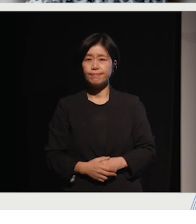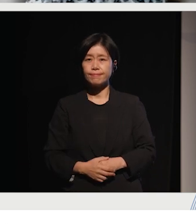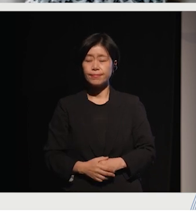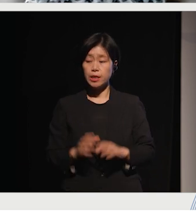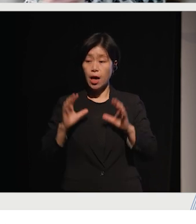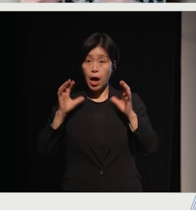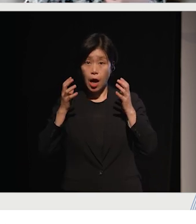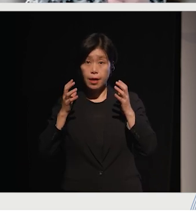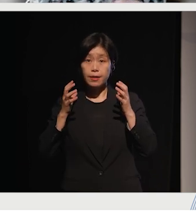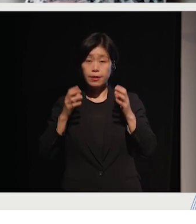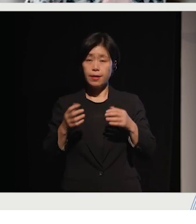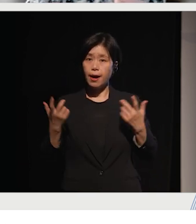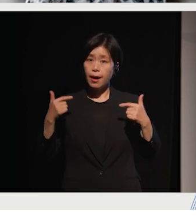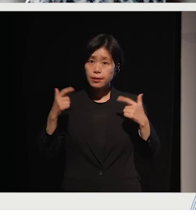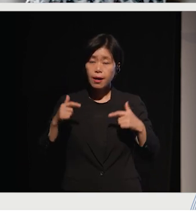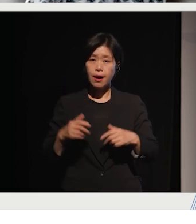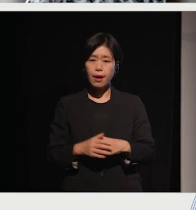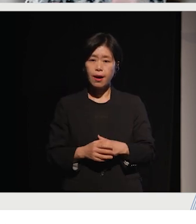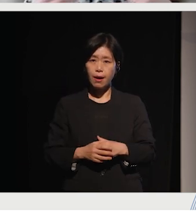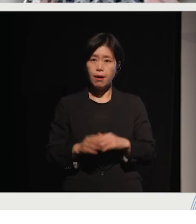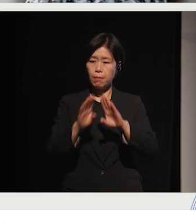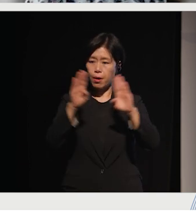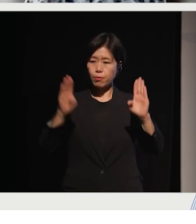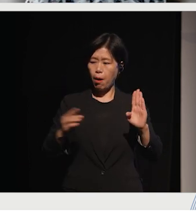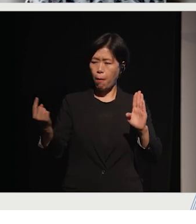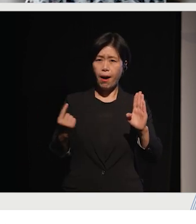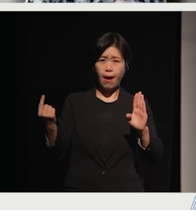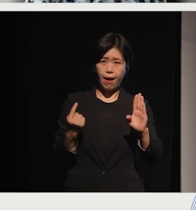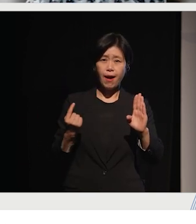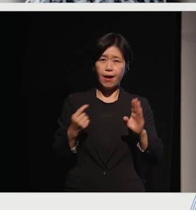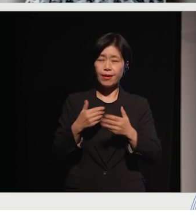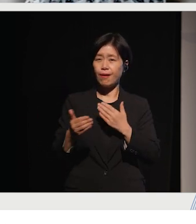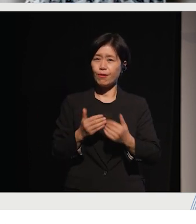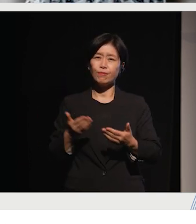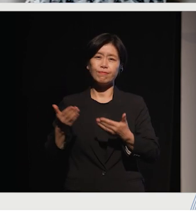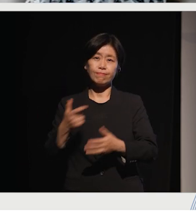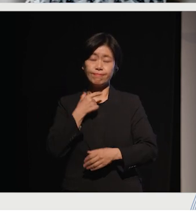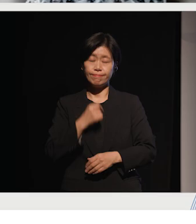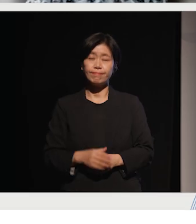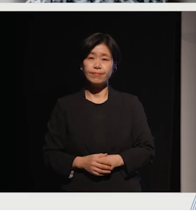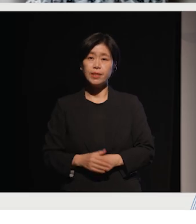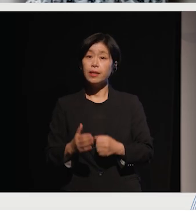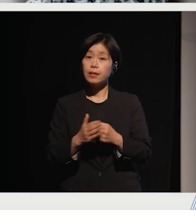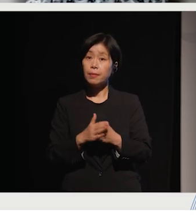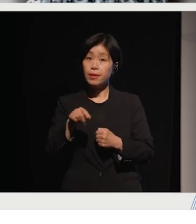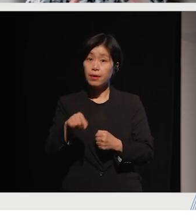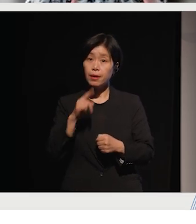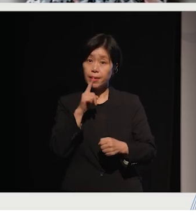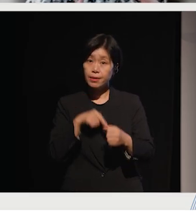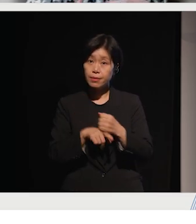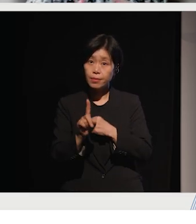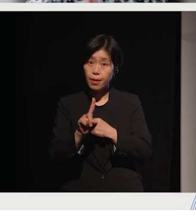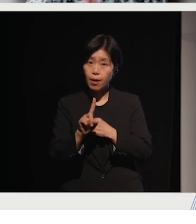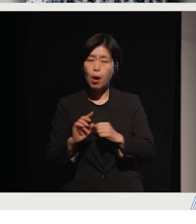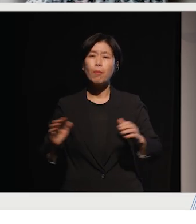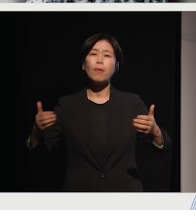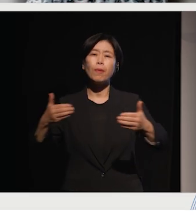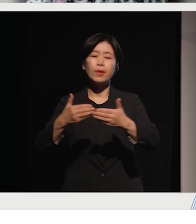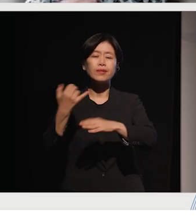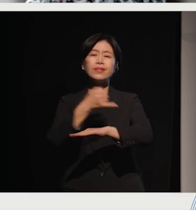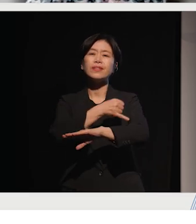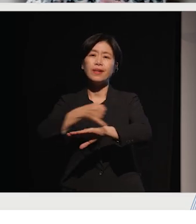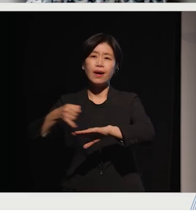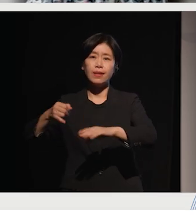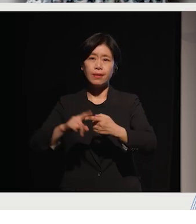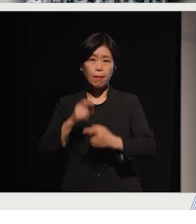every day. And that's where we have to get creative about inclusive exhibition design. And then the last